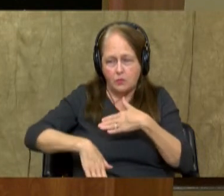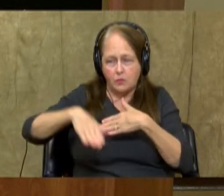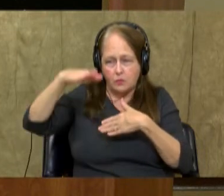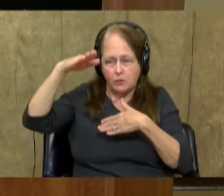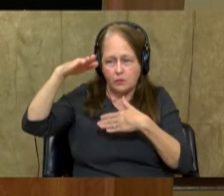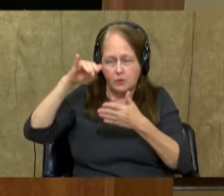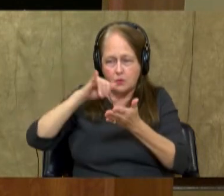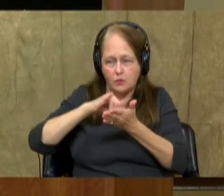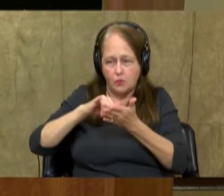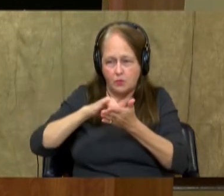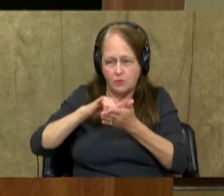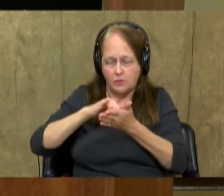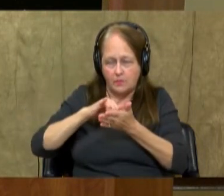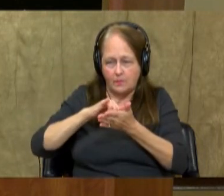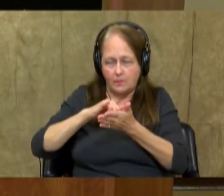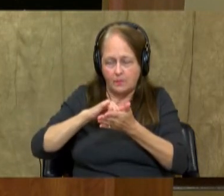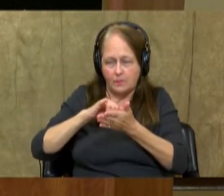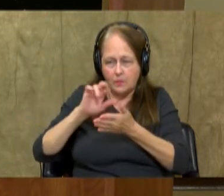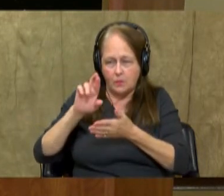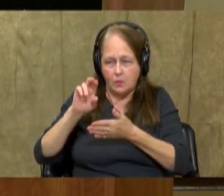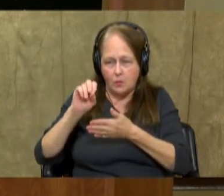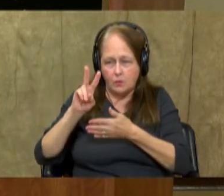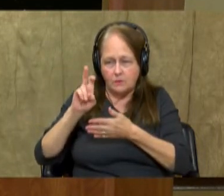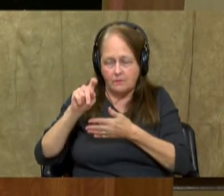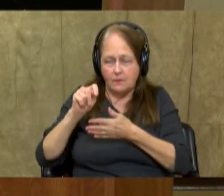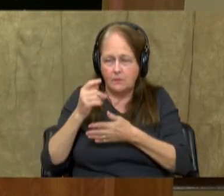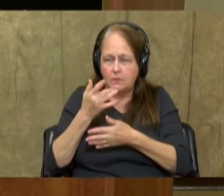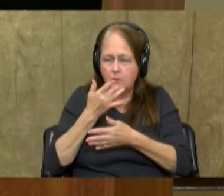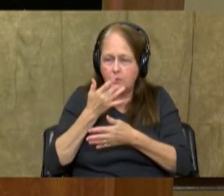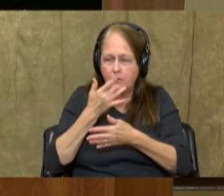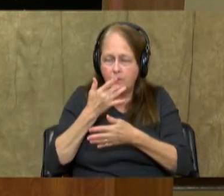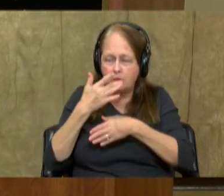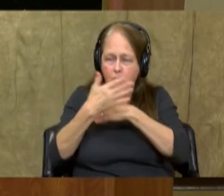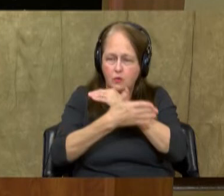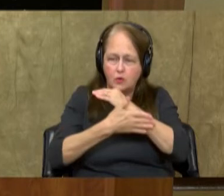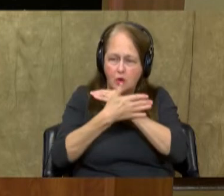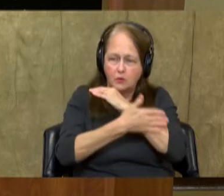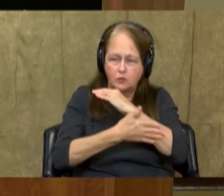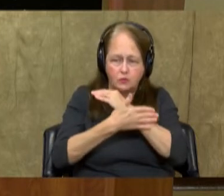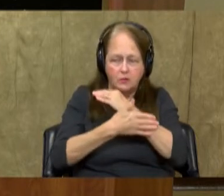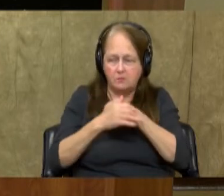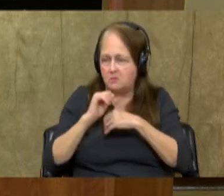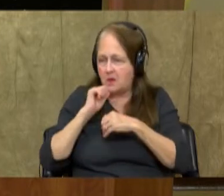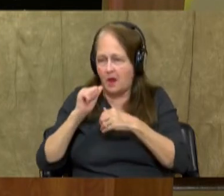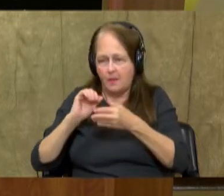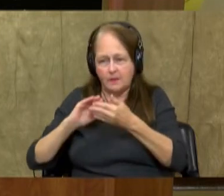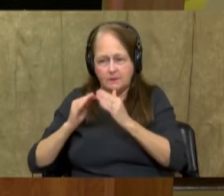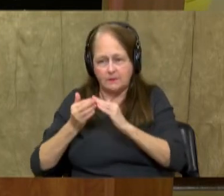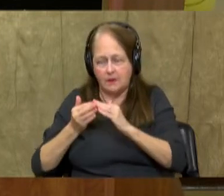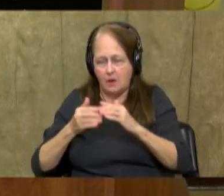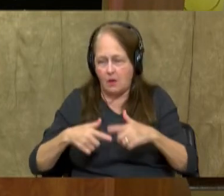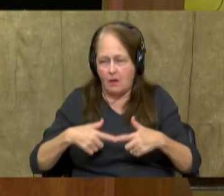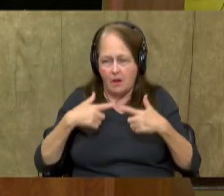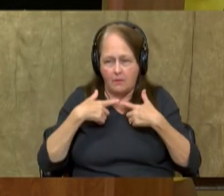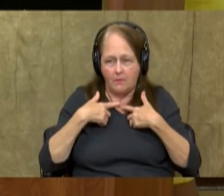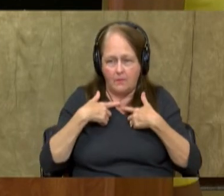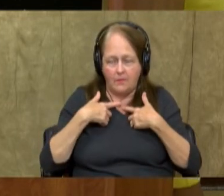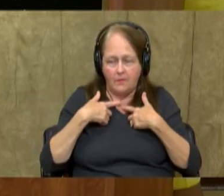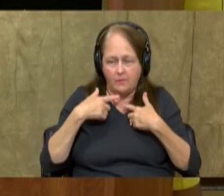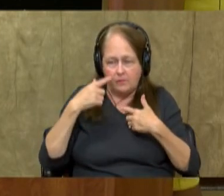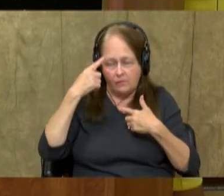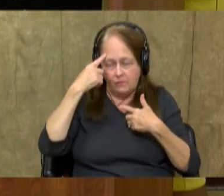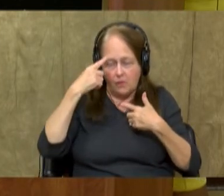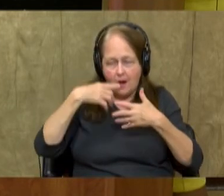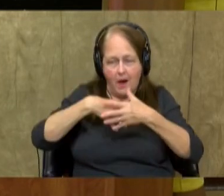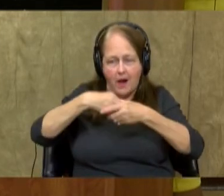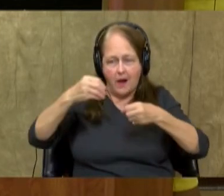in New York City, Roosevelt much preferred the country to city life. His love for open